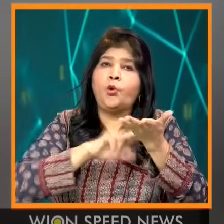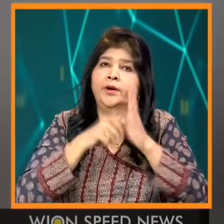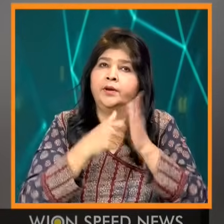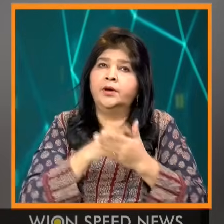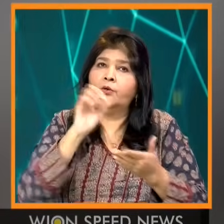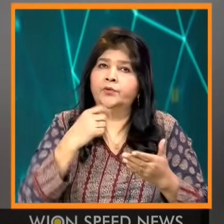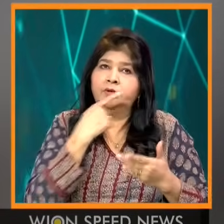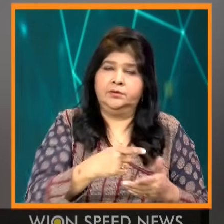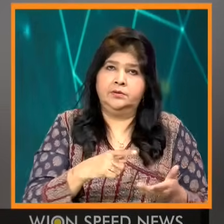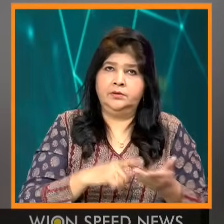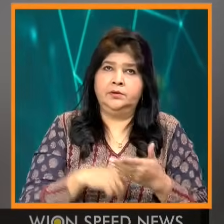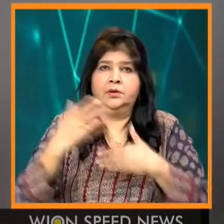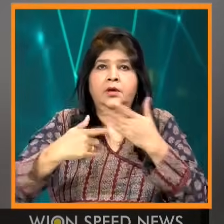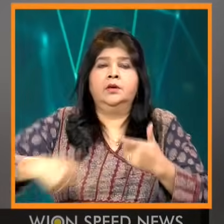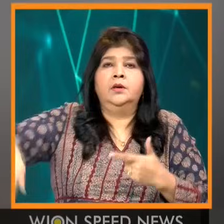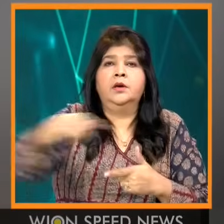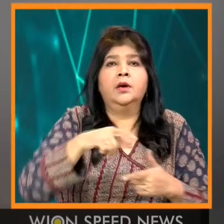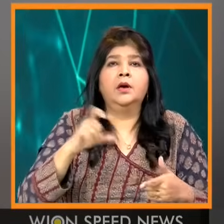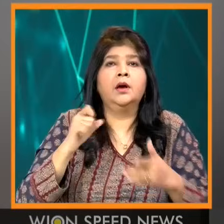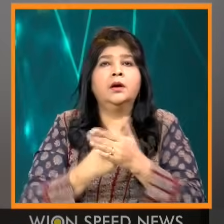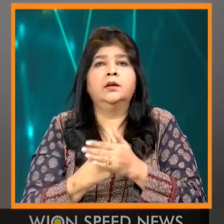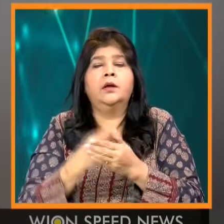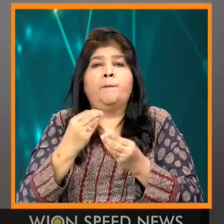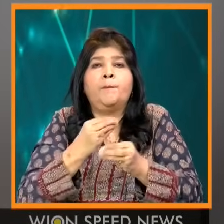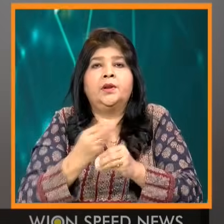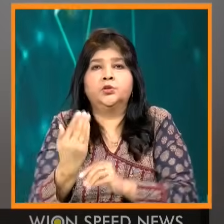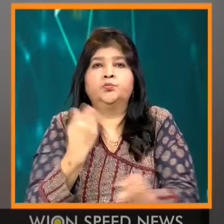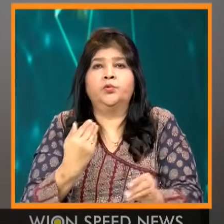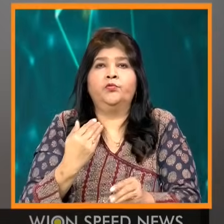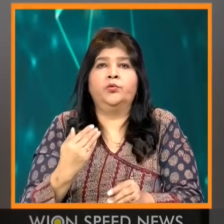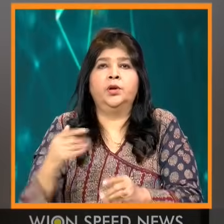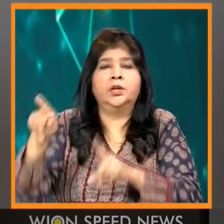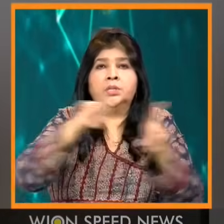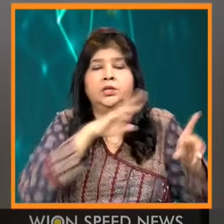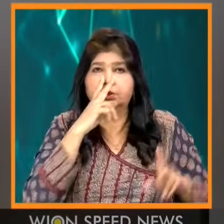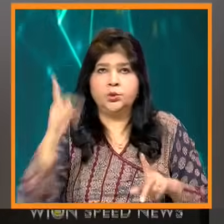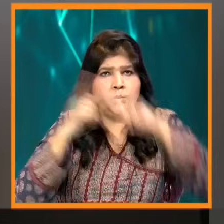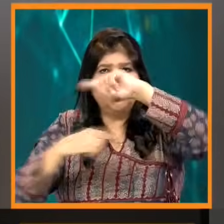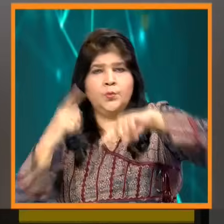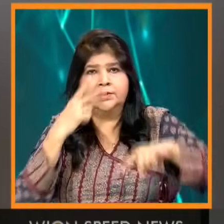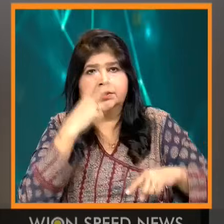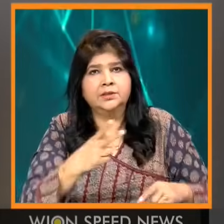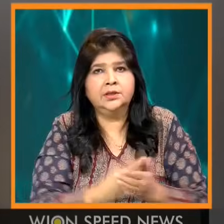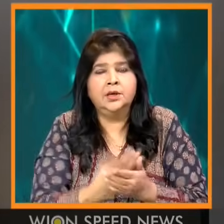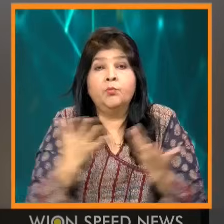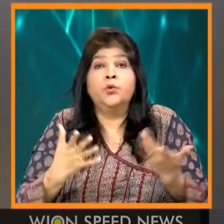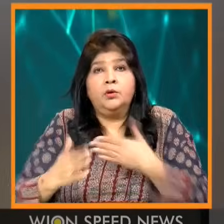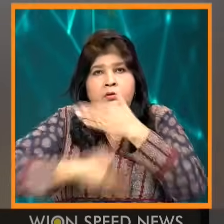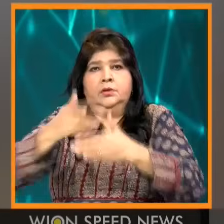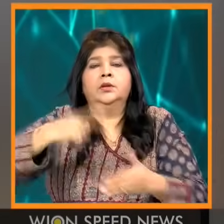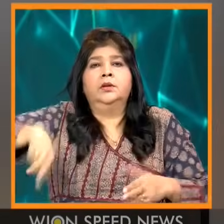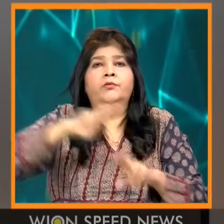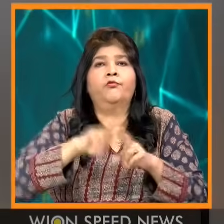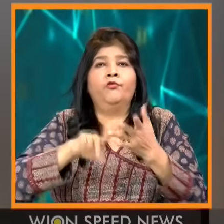issued a warning across the county minutes before the twister was spotted. And more severe weather is possible in